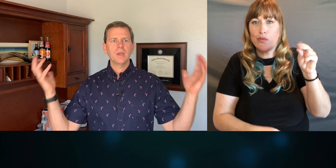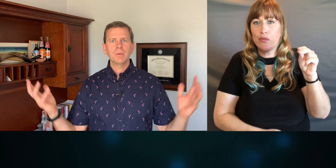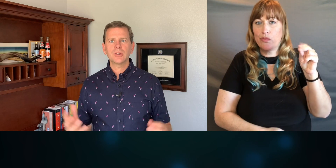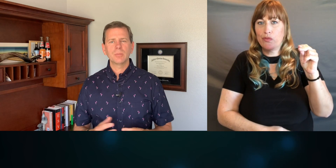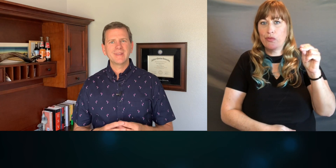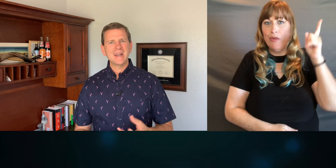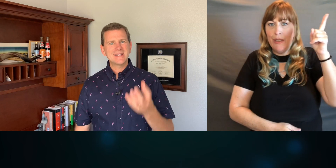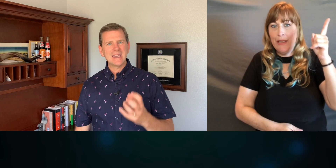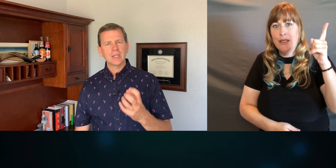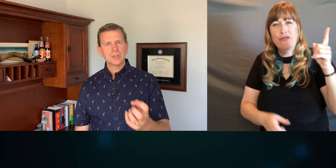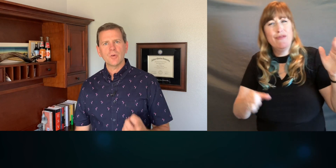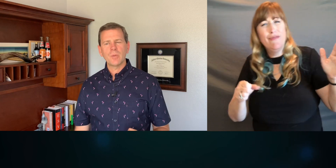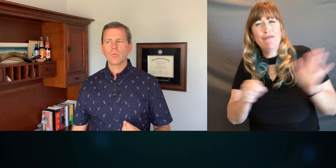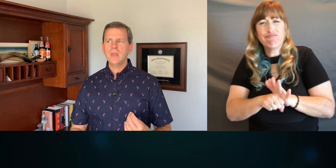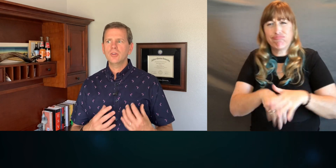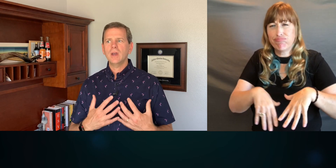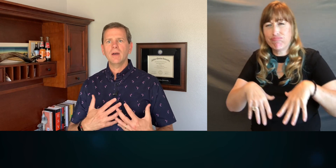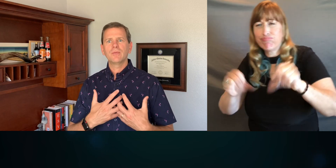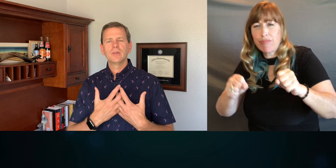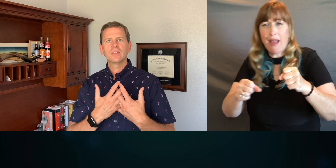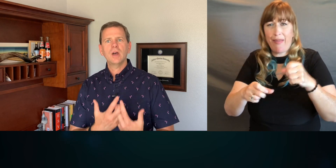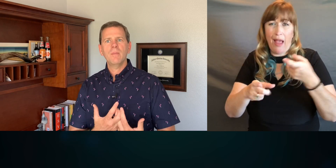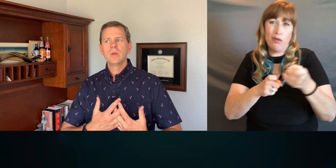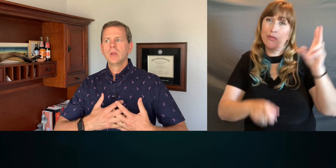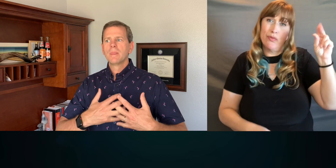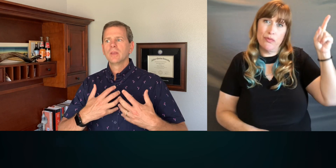of the big picture, but he's not taking control from us. We do have